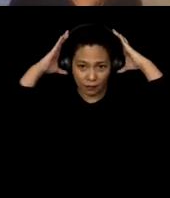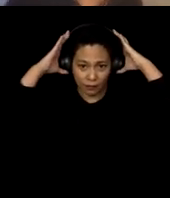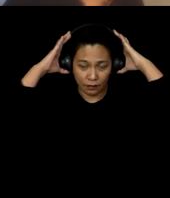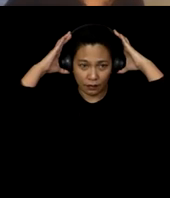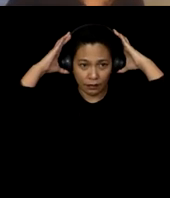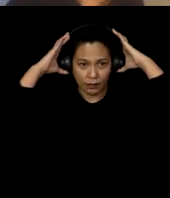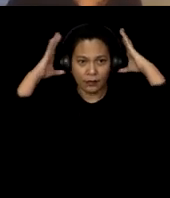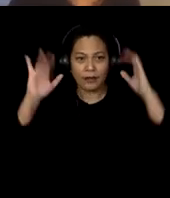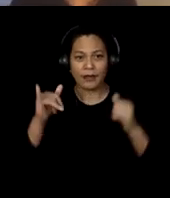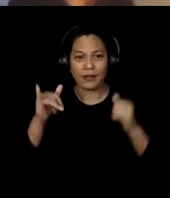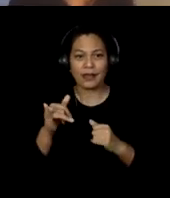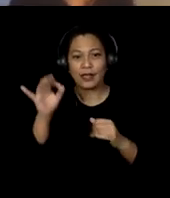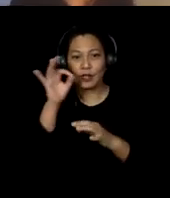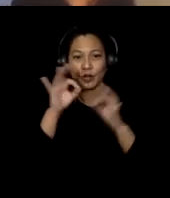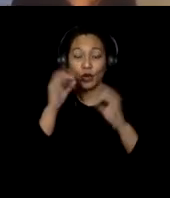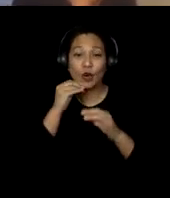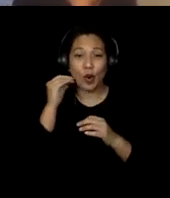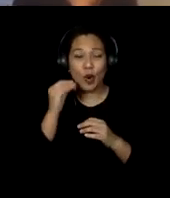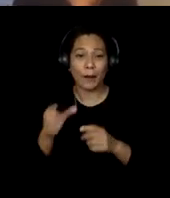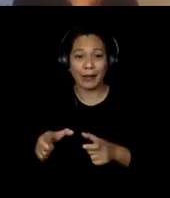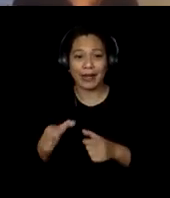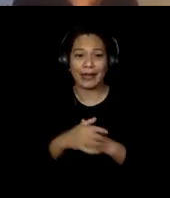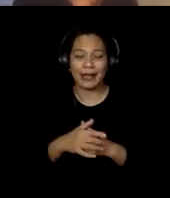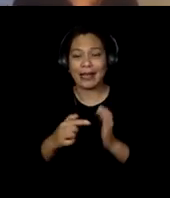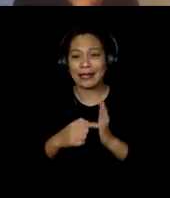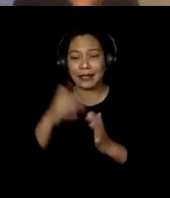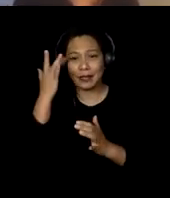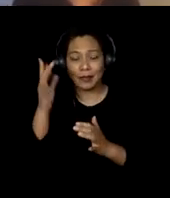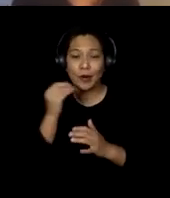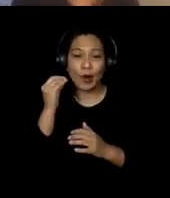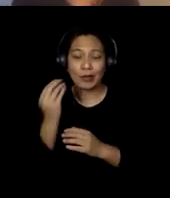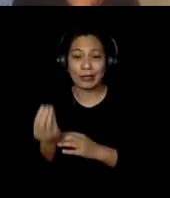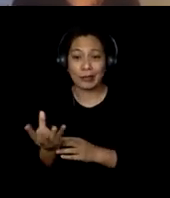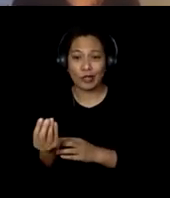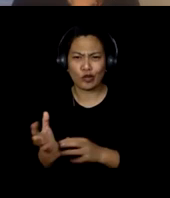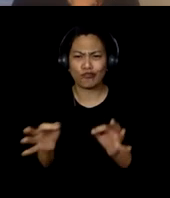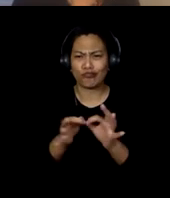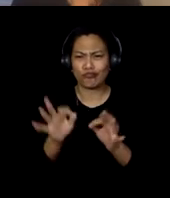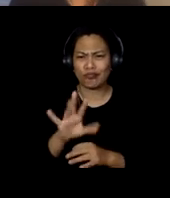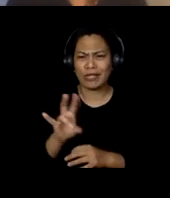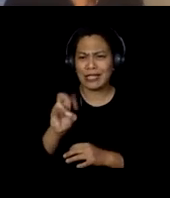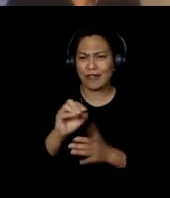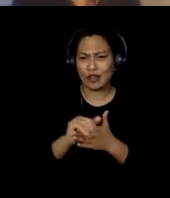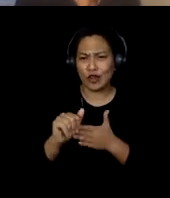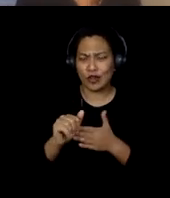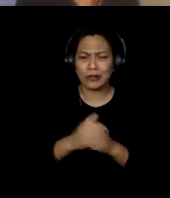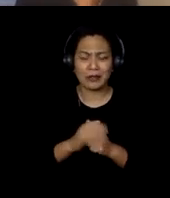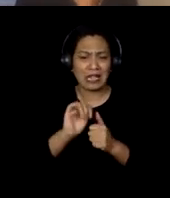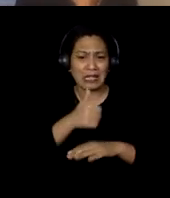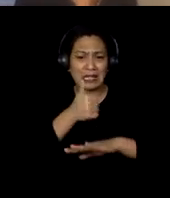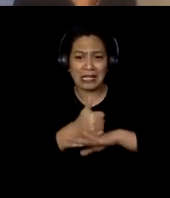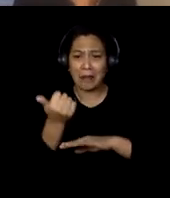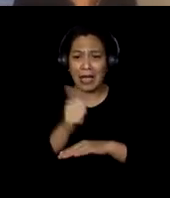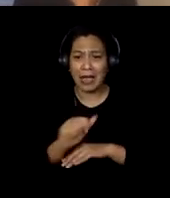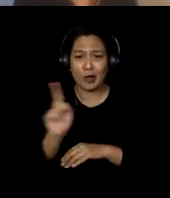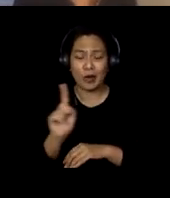This is a Google Home Mini, an example of a smart home speaker. It costs about $70 and you can put it anywhere in your home. It